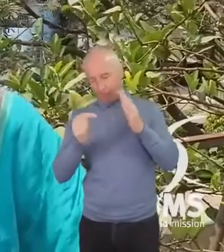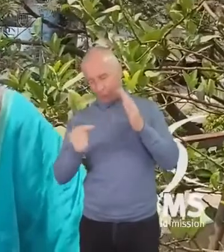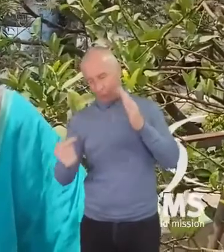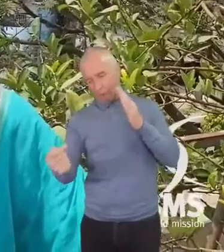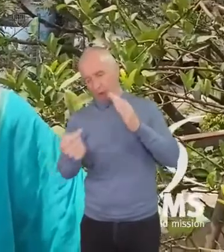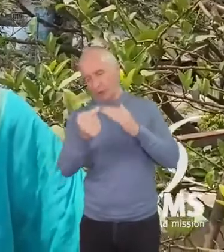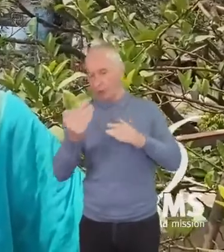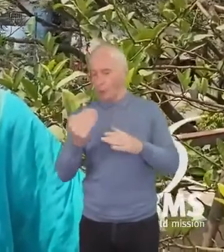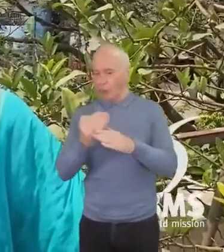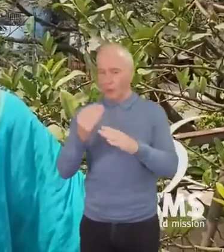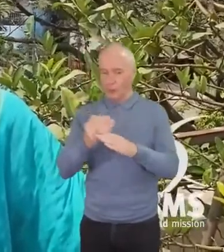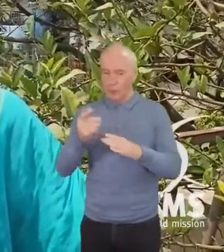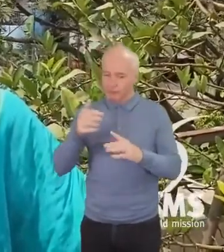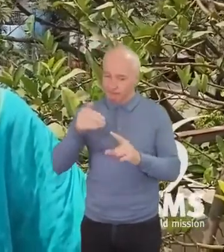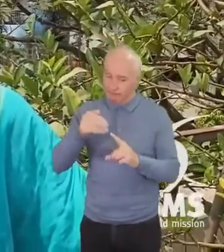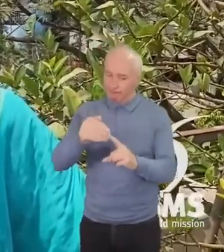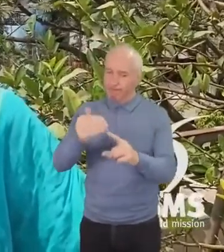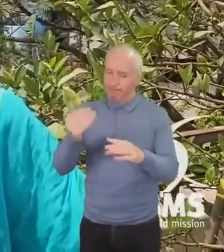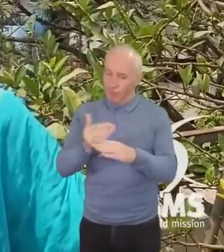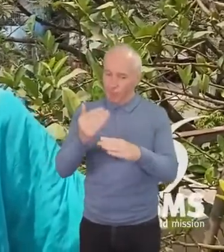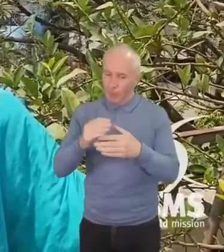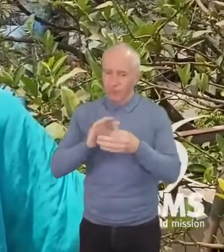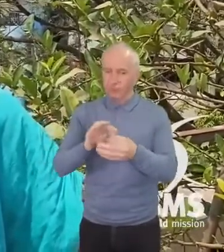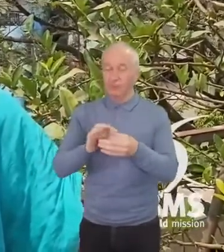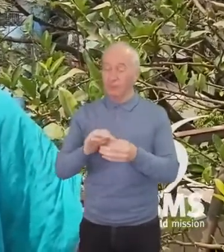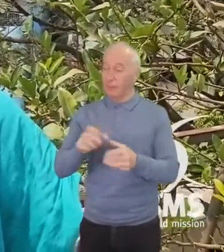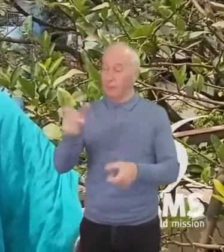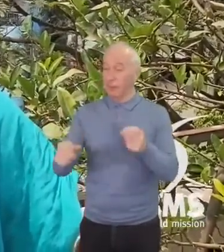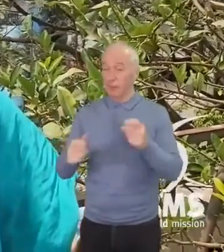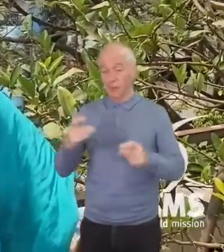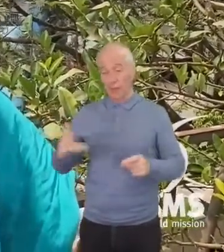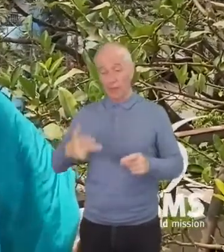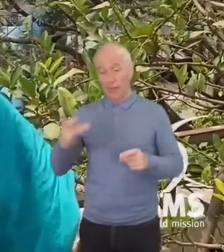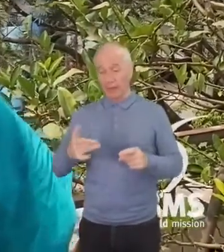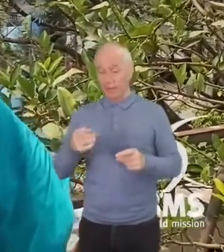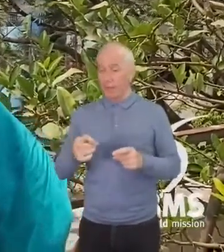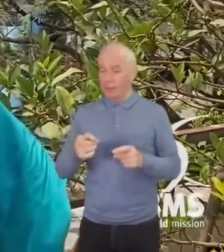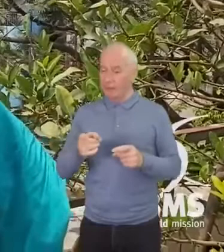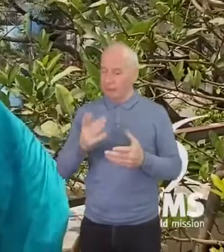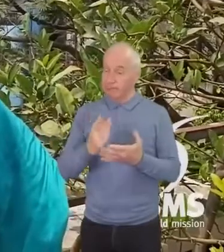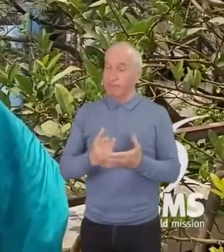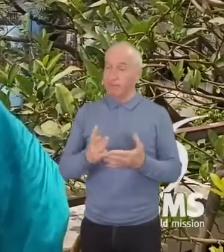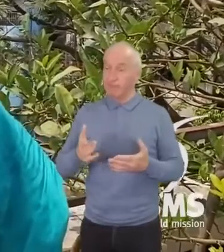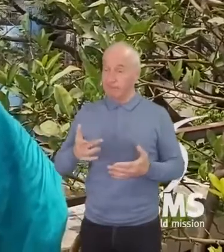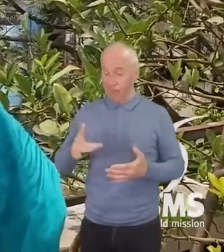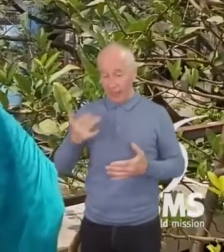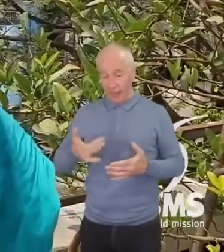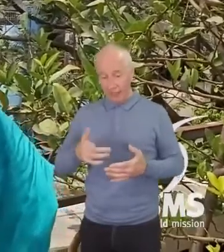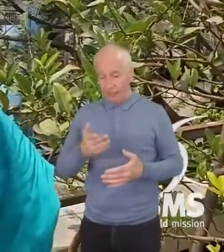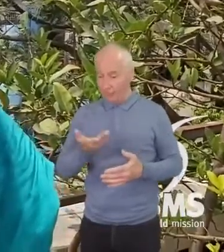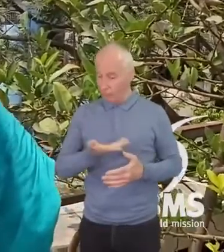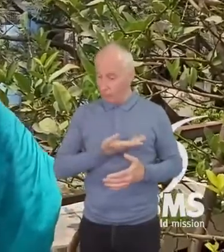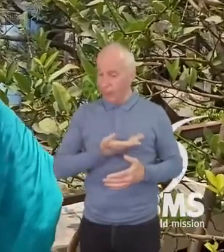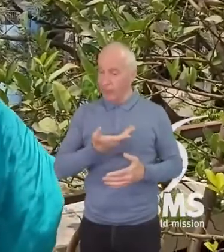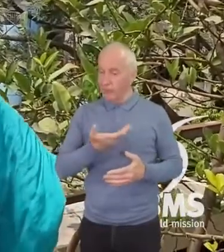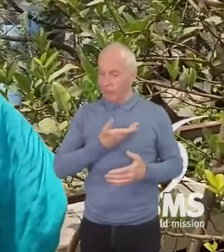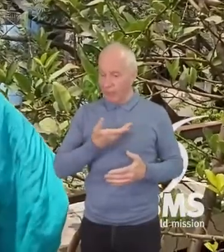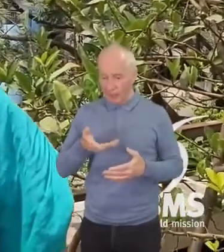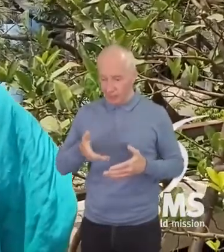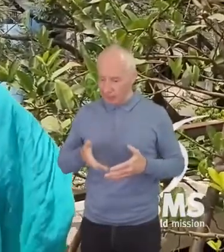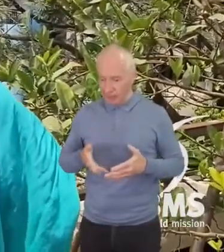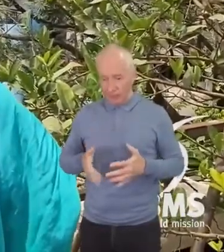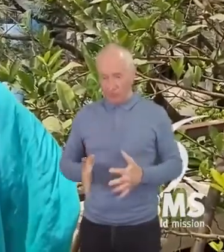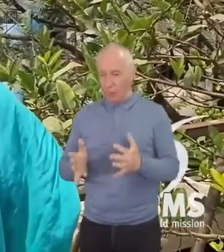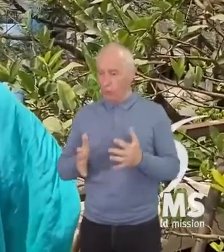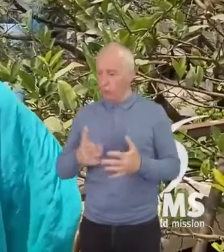influence, people's life chances are being influenced by their gender, their right to be born, their right to have the right food, their right